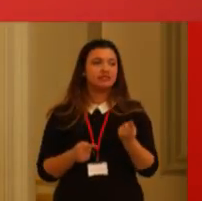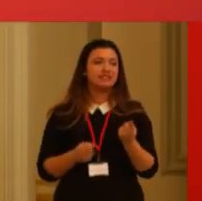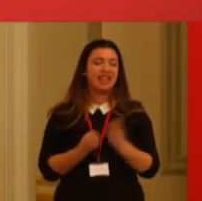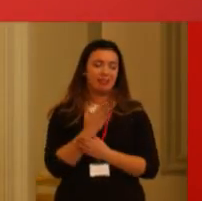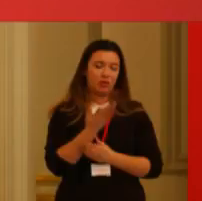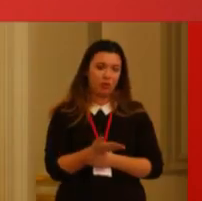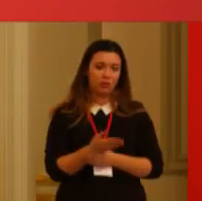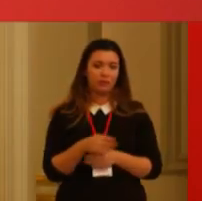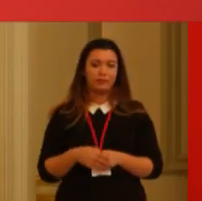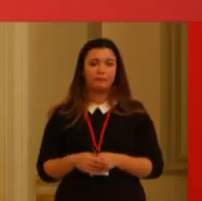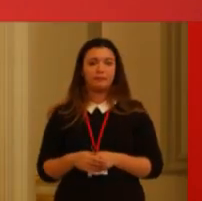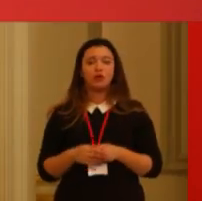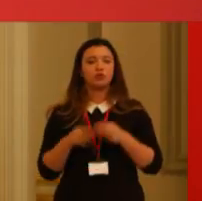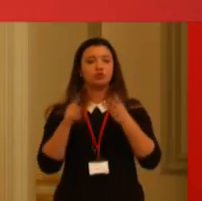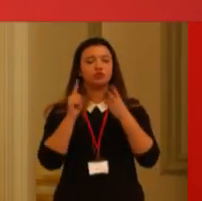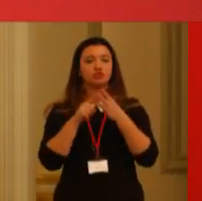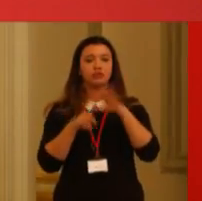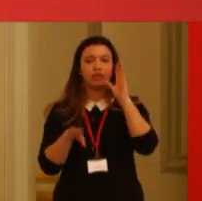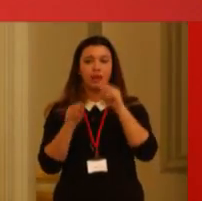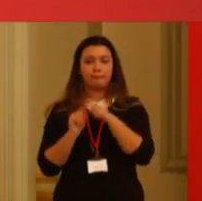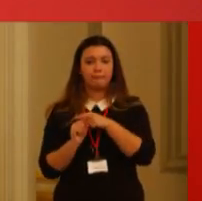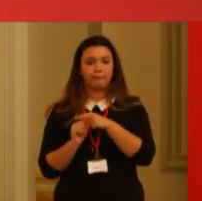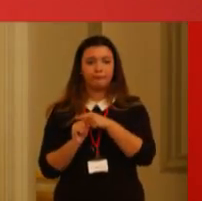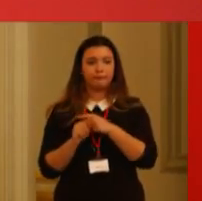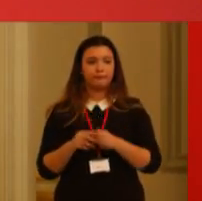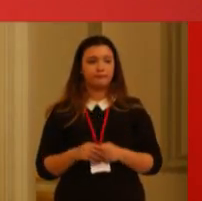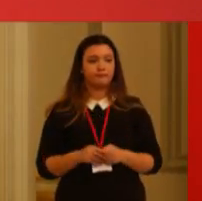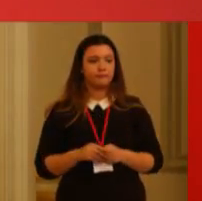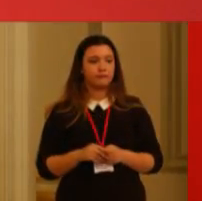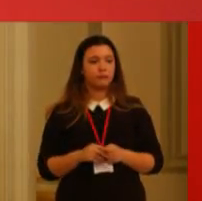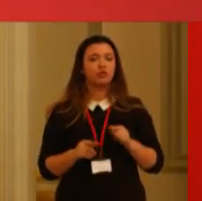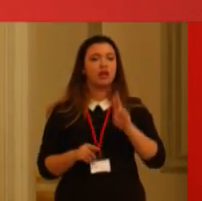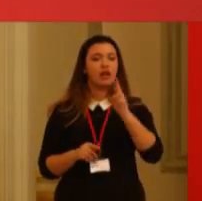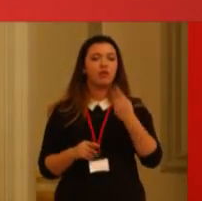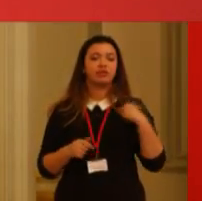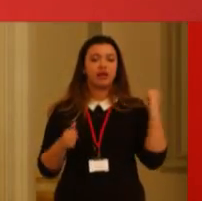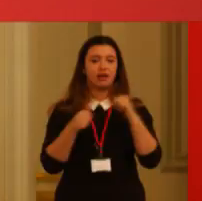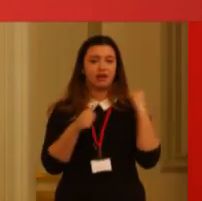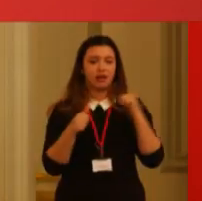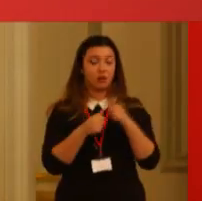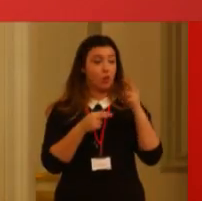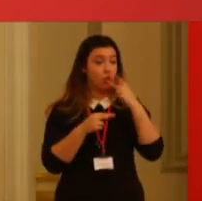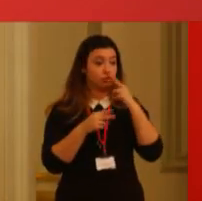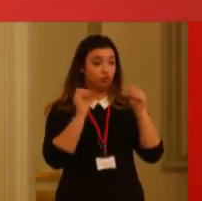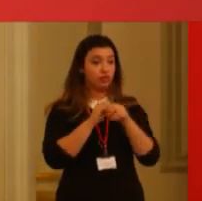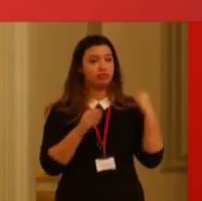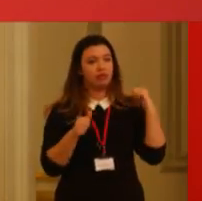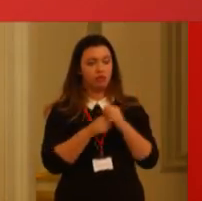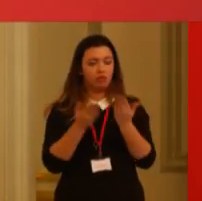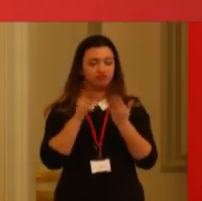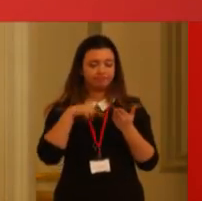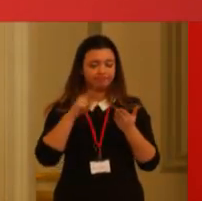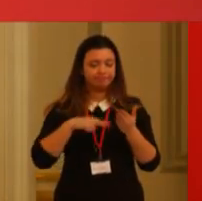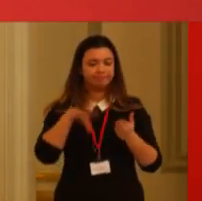the majority lack it. And meaning, right? I think that when I refer back to the